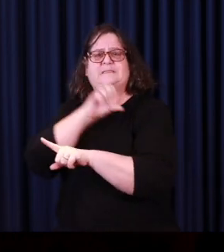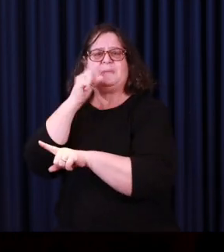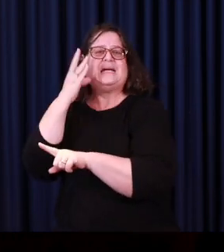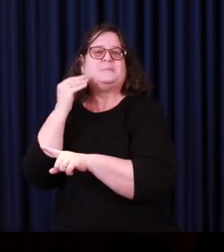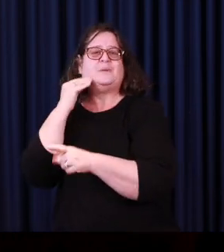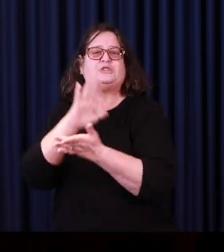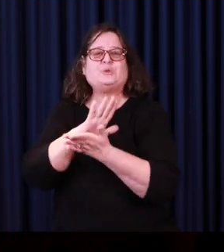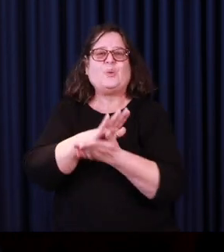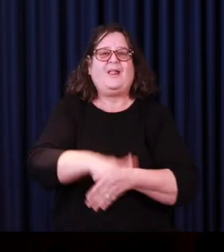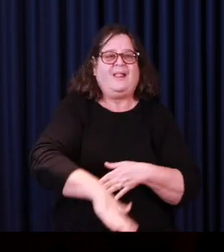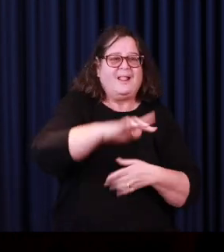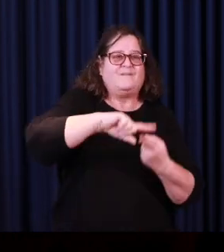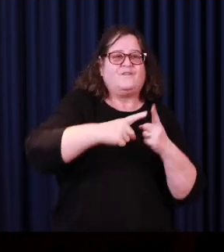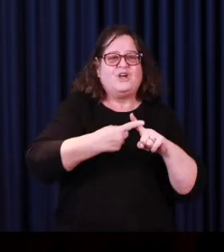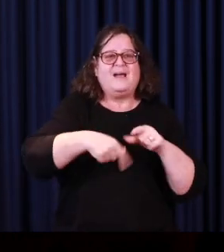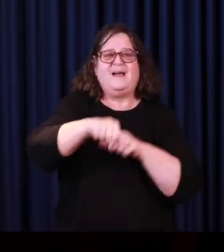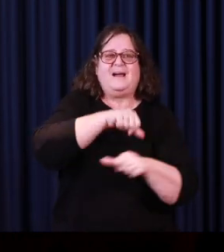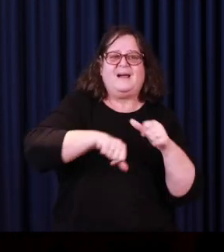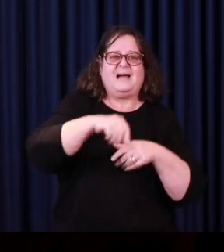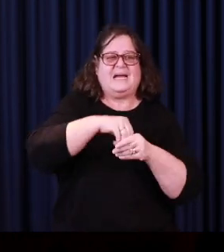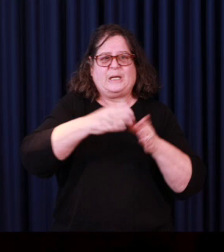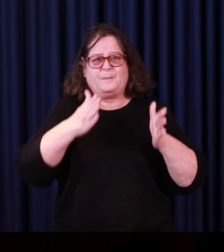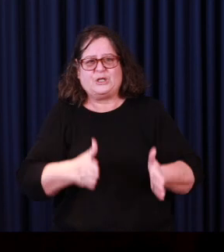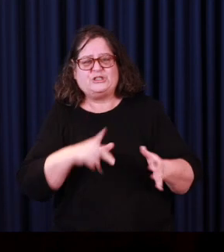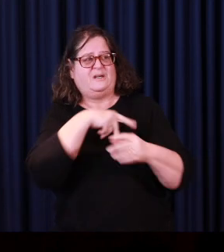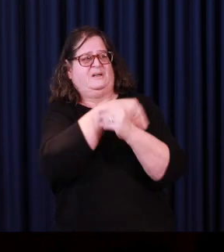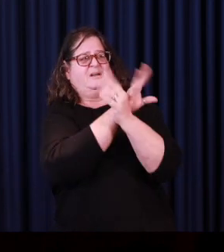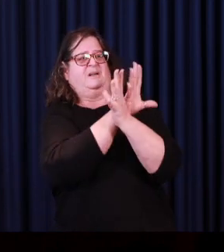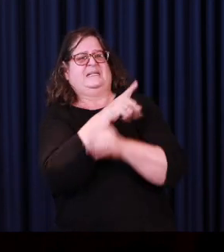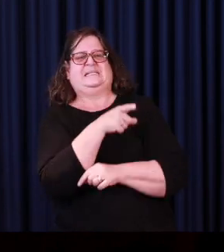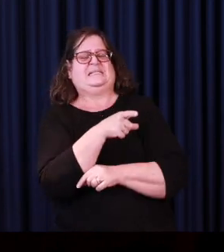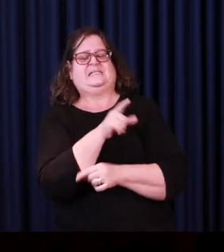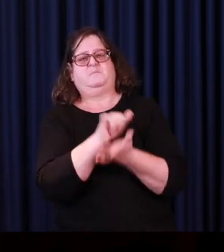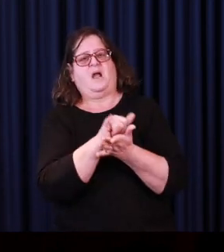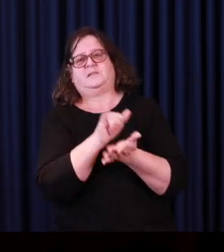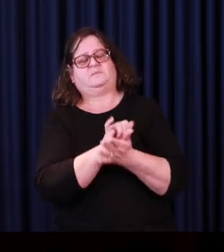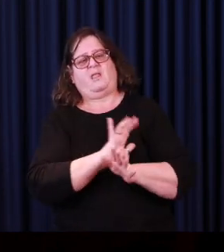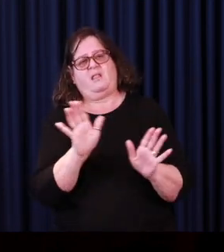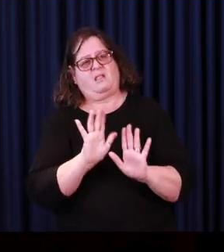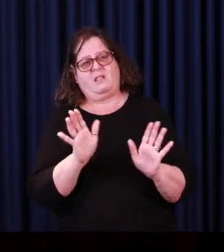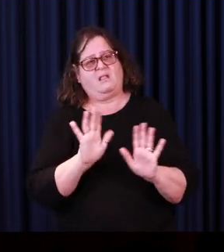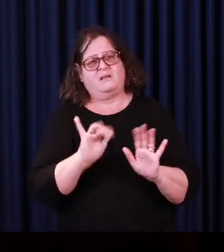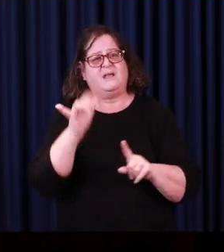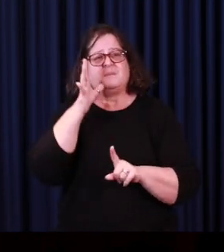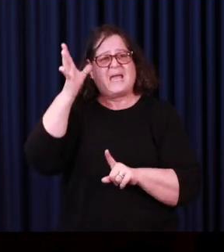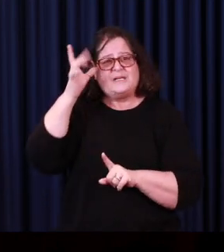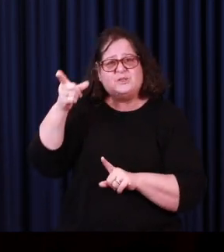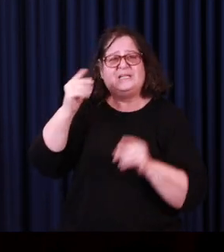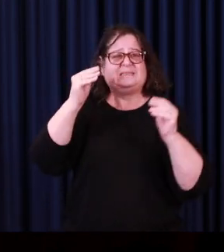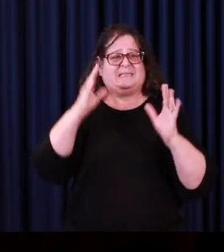screen. In strange, difficult circumstances, parents and teachers have done